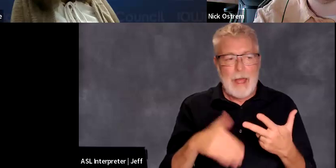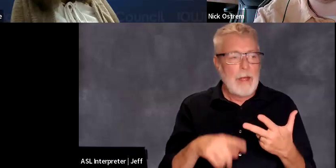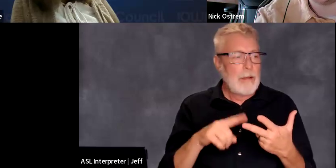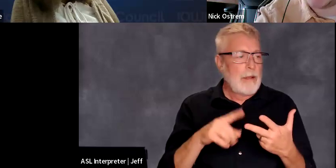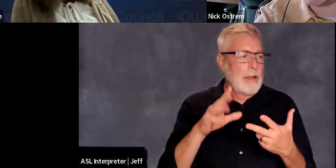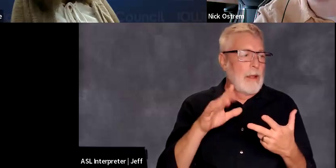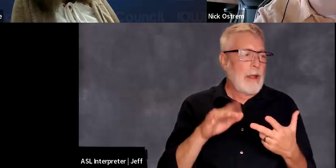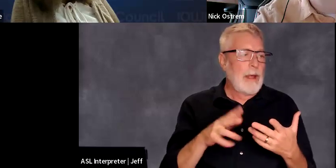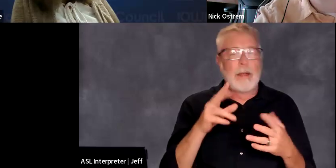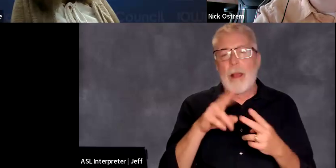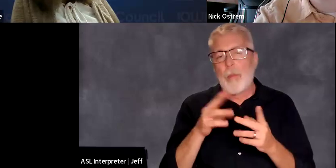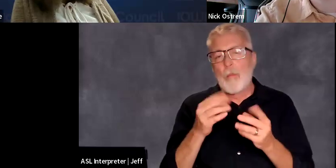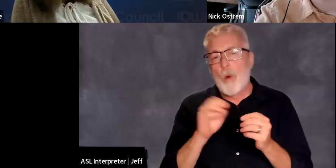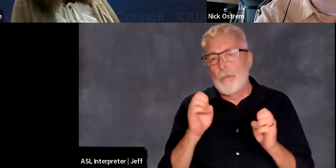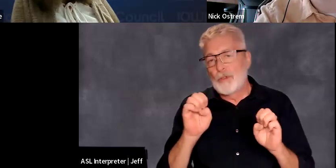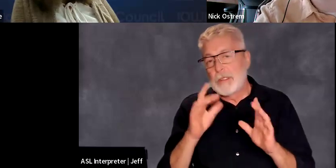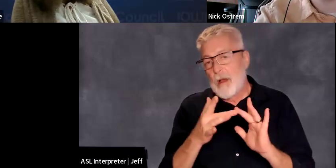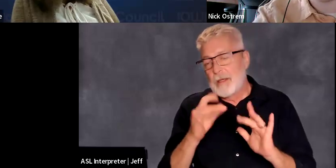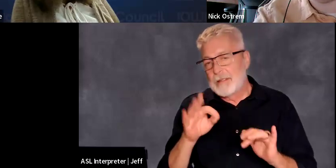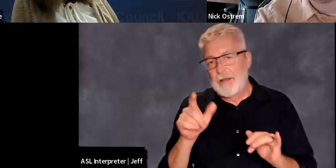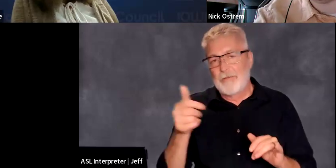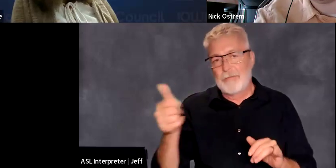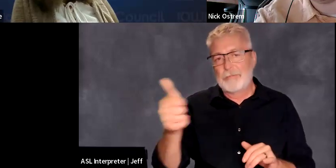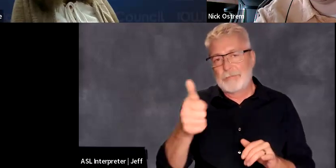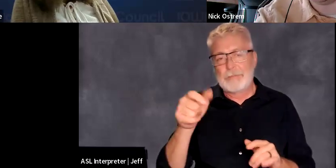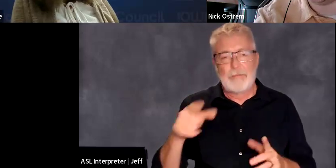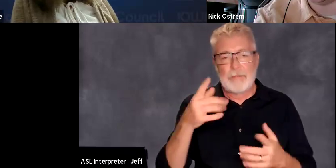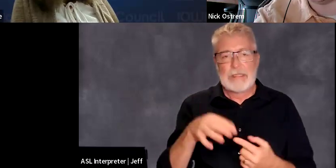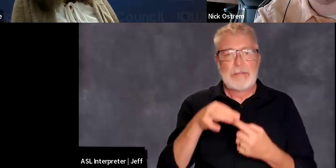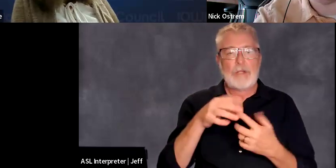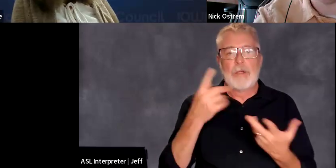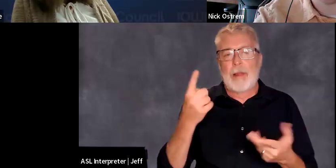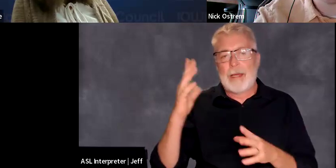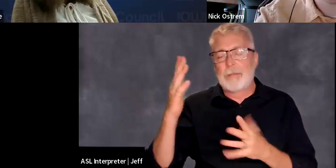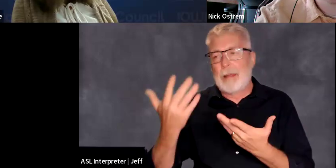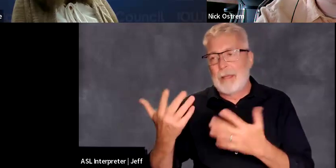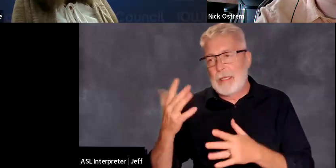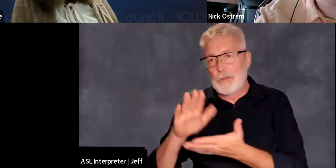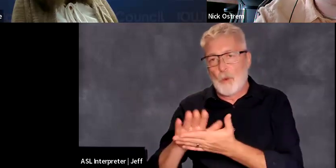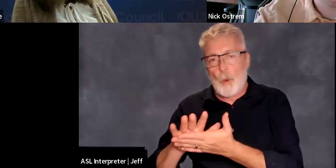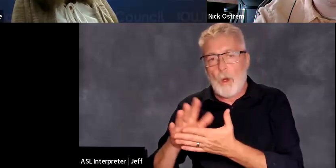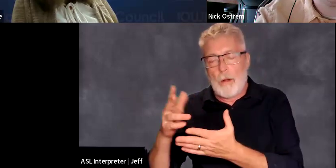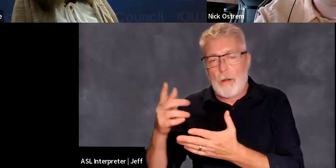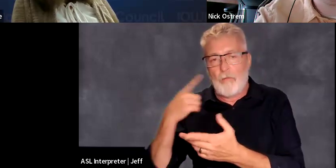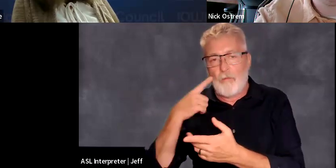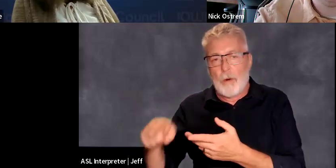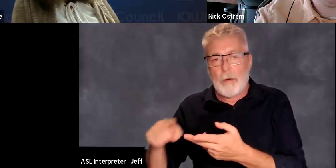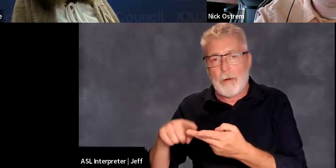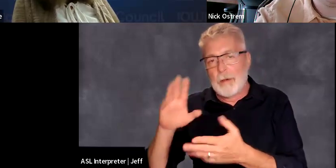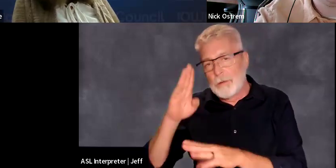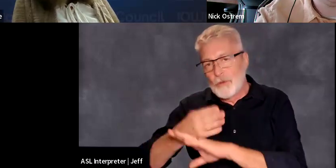couple more emergency contacts, and all of the medical conditions information is the same as well.